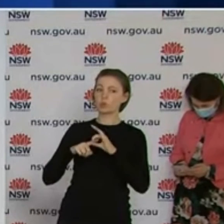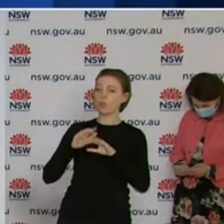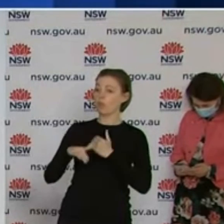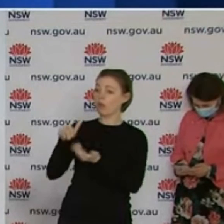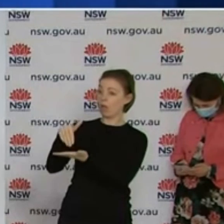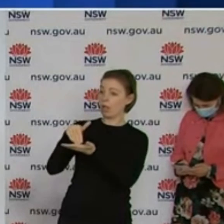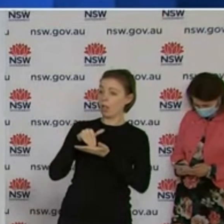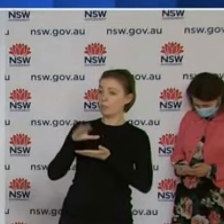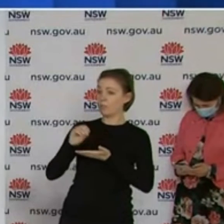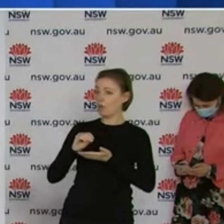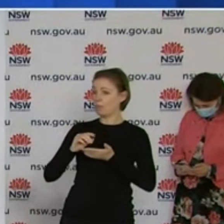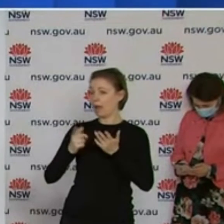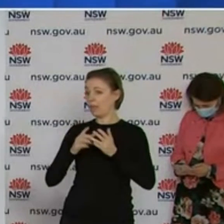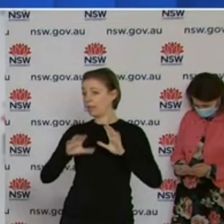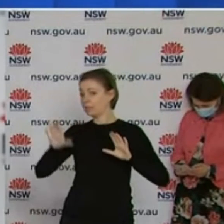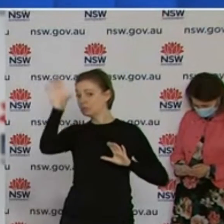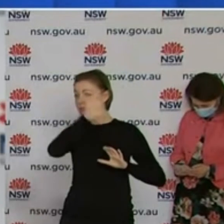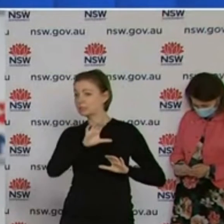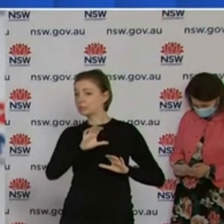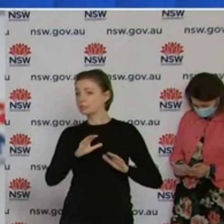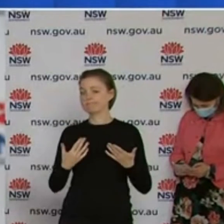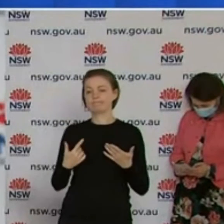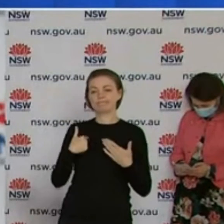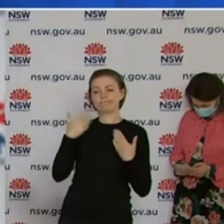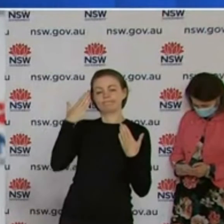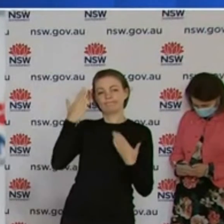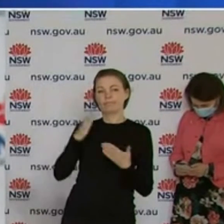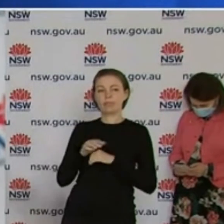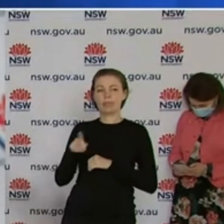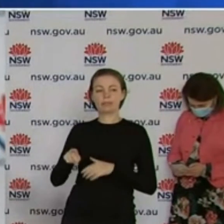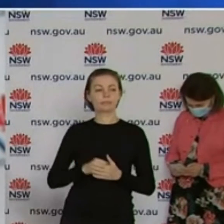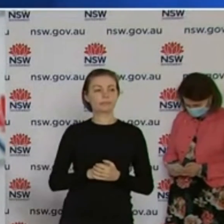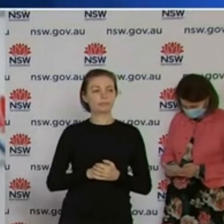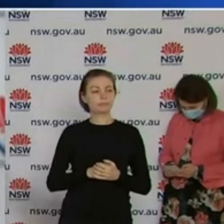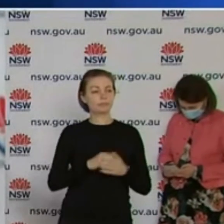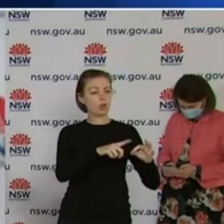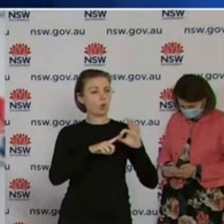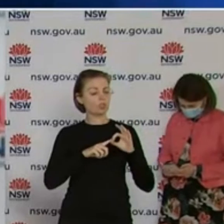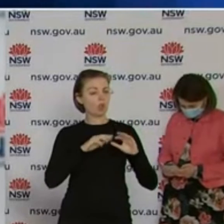Doctor, do you have any information about small cluster of cases in hospital?